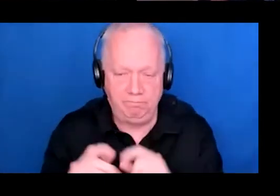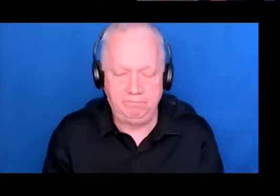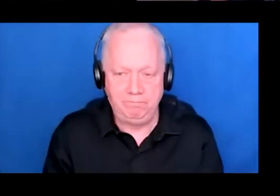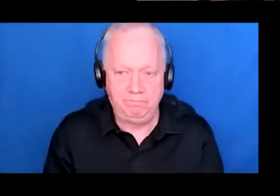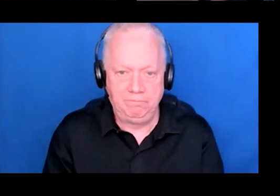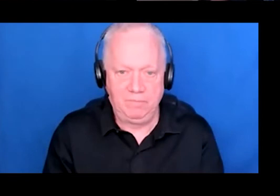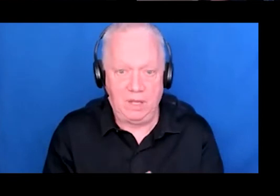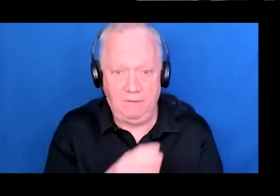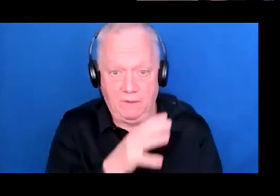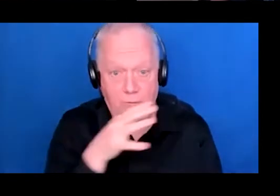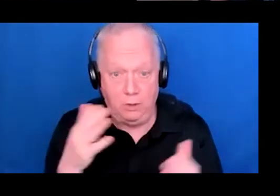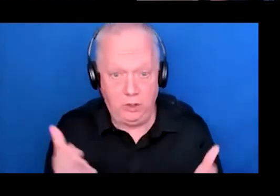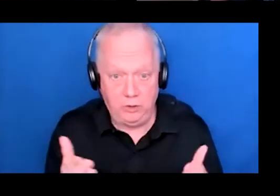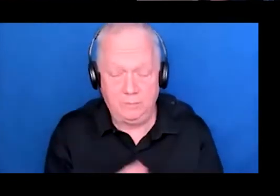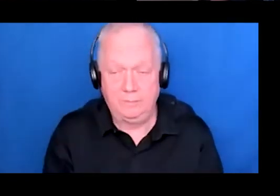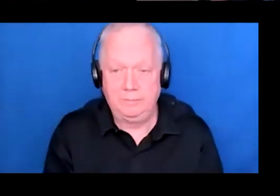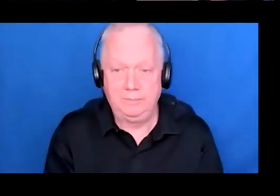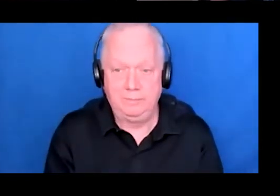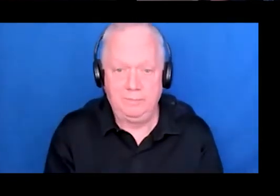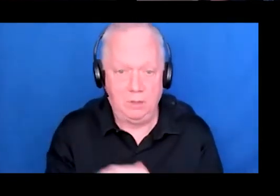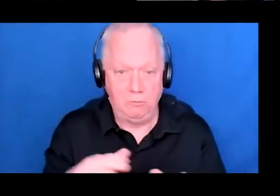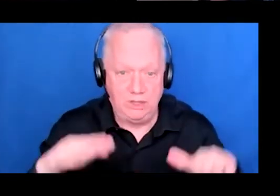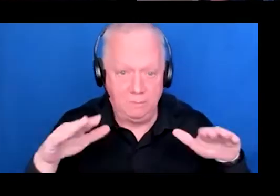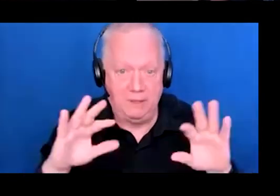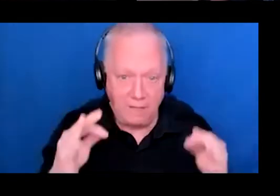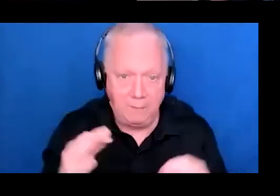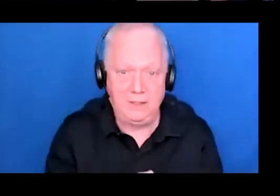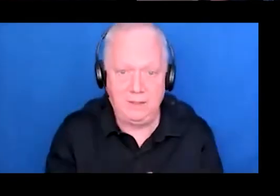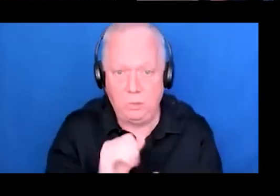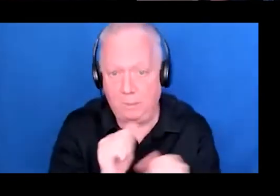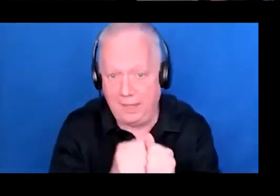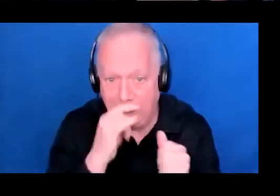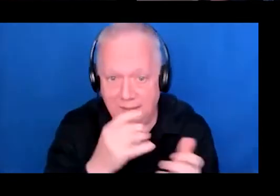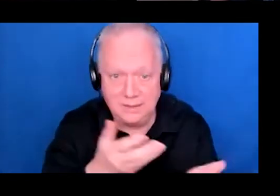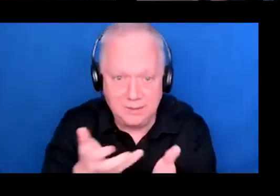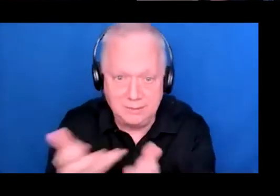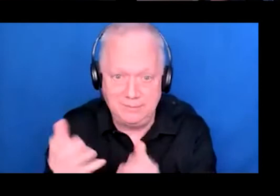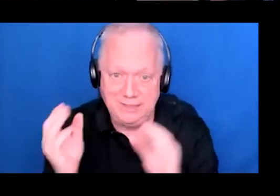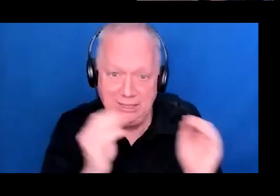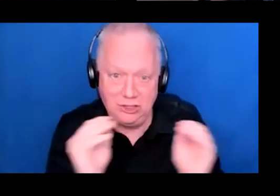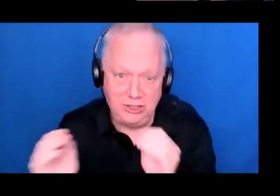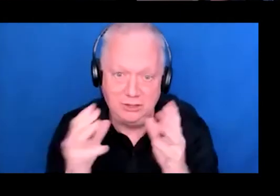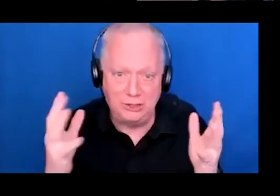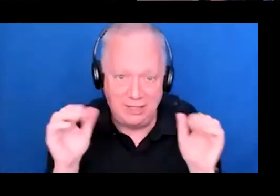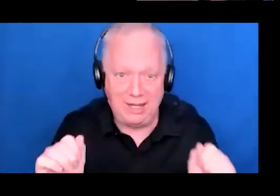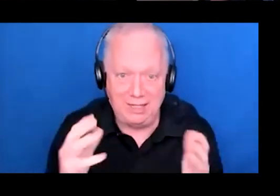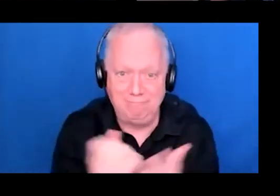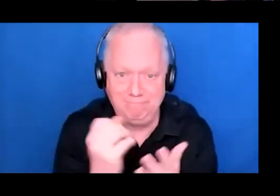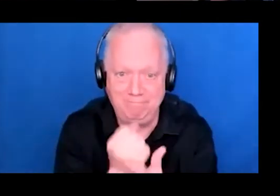you know, I have the farm here, you know, raising my family and working with my kids, you know, just teaching as much as I can,